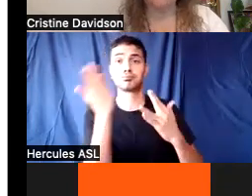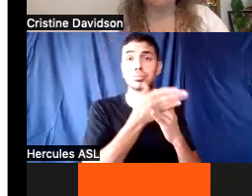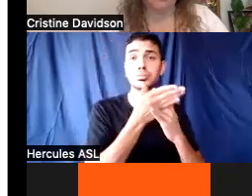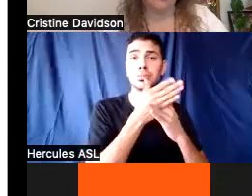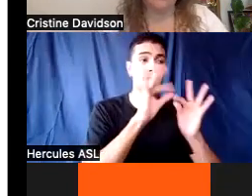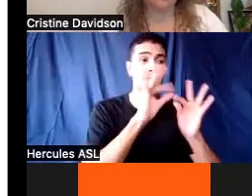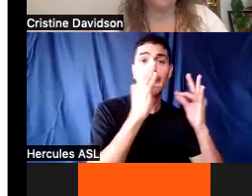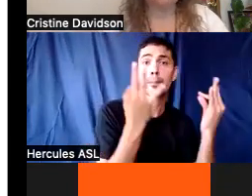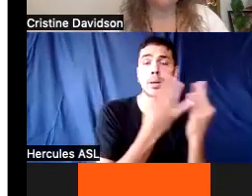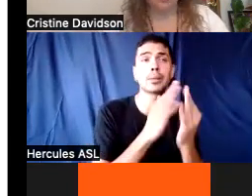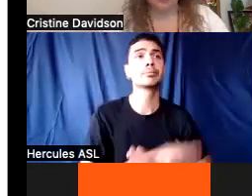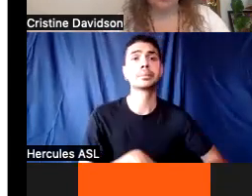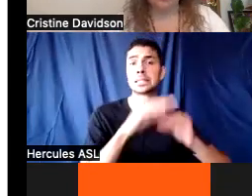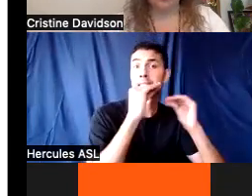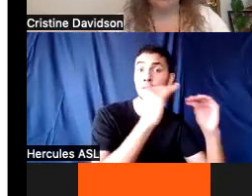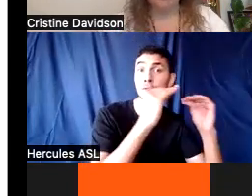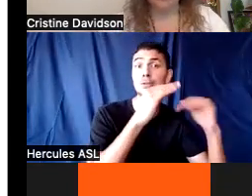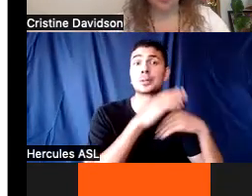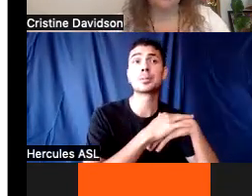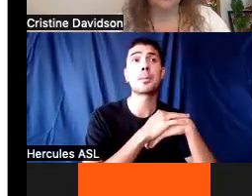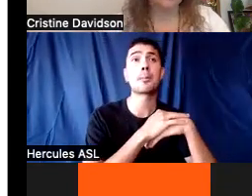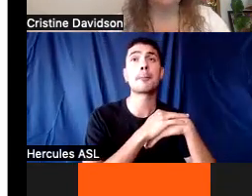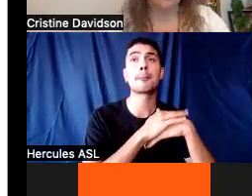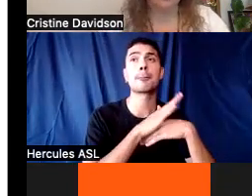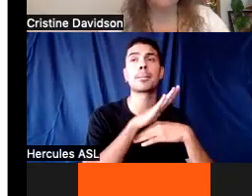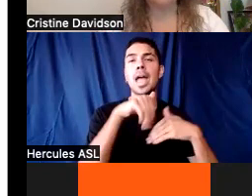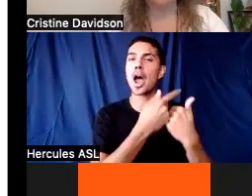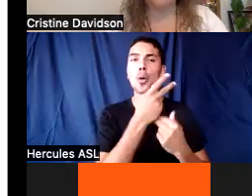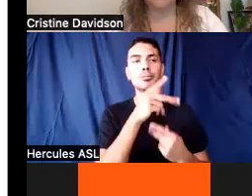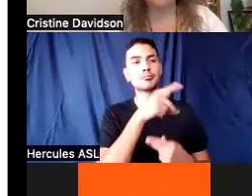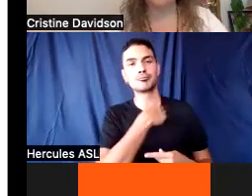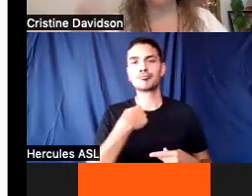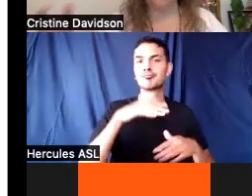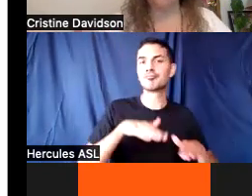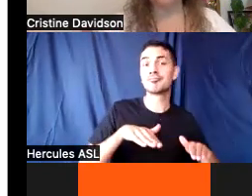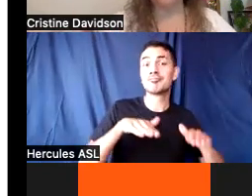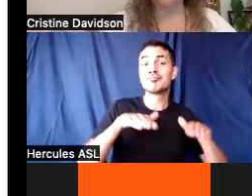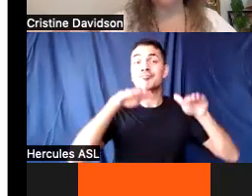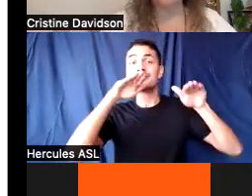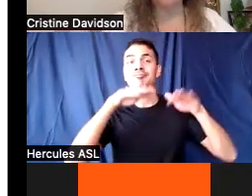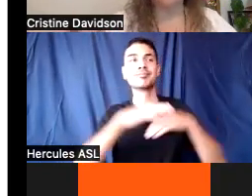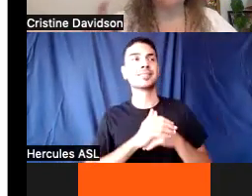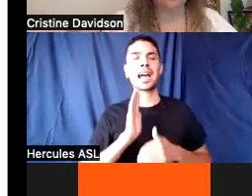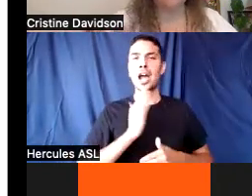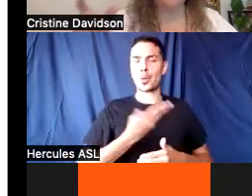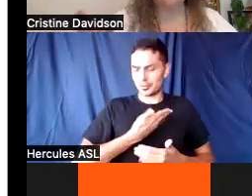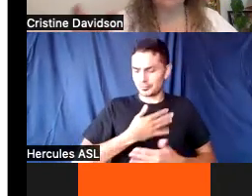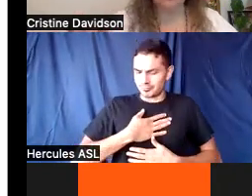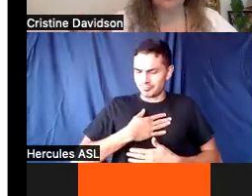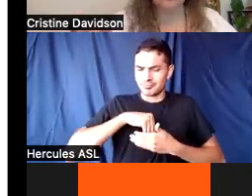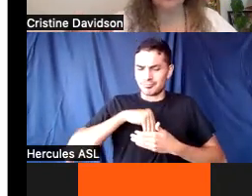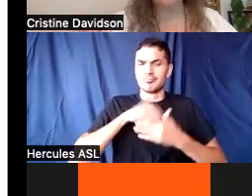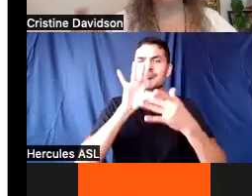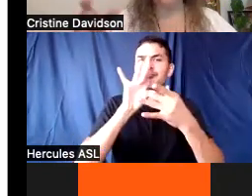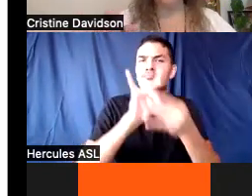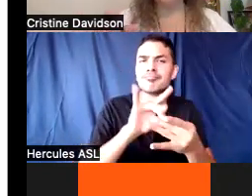our coming of age, our sense of purpose and place and role in the community, if you can interrupt